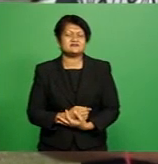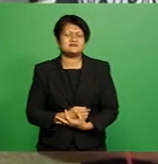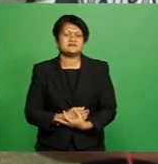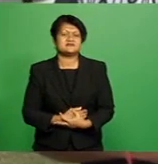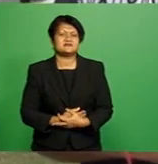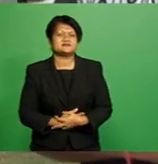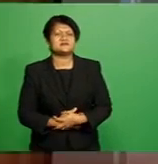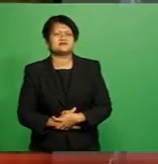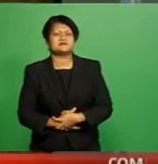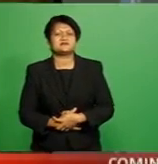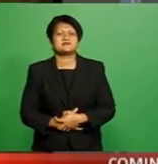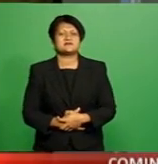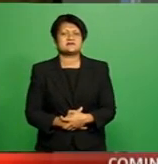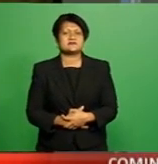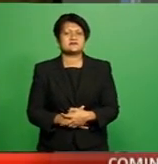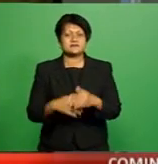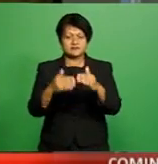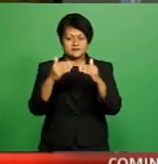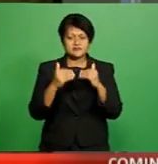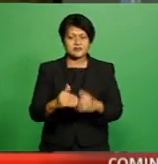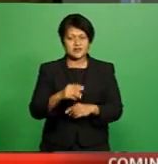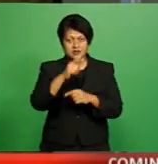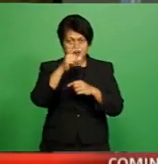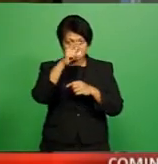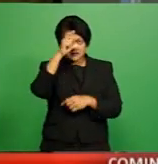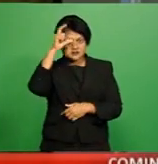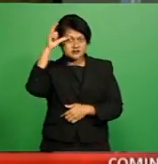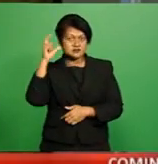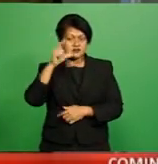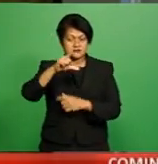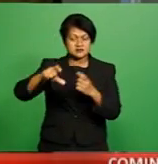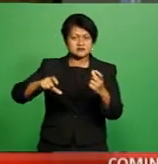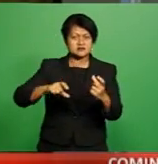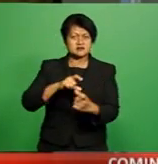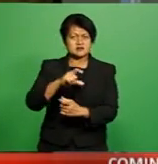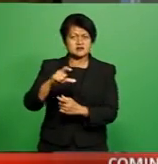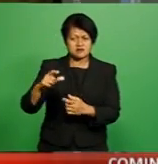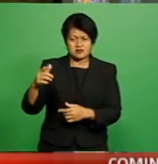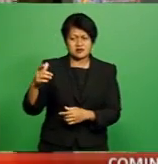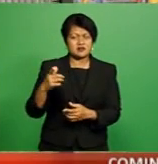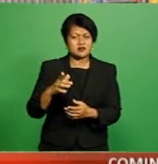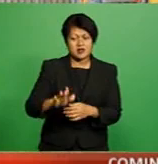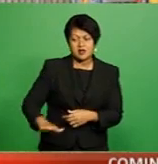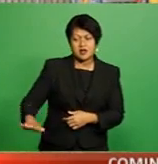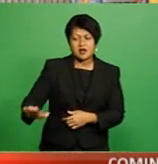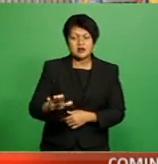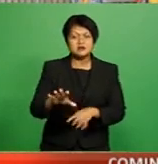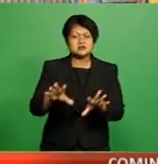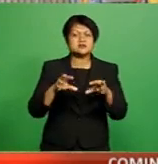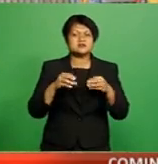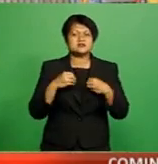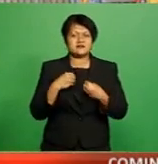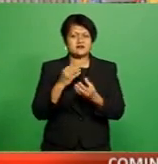FBC News. Up ahead, nurses in cyclone-ravaged areas receive counseling.